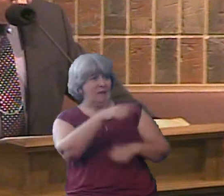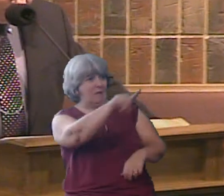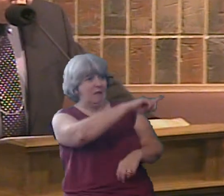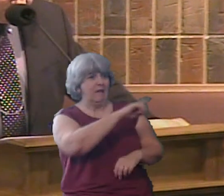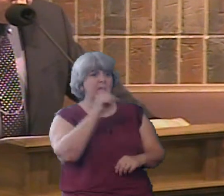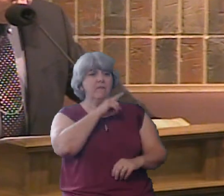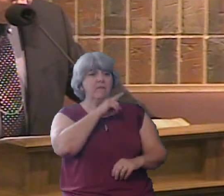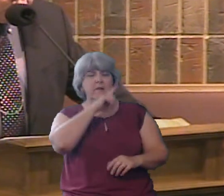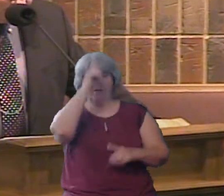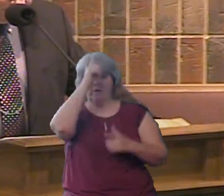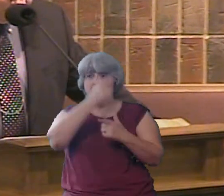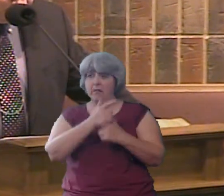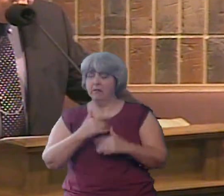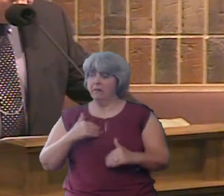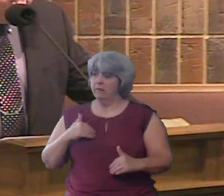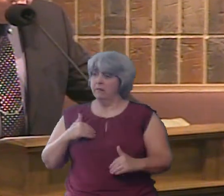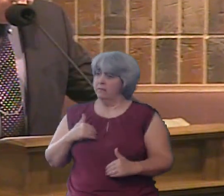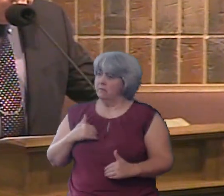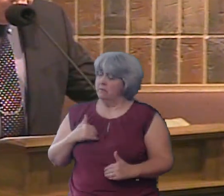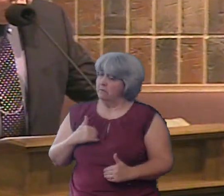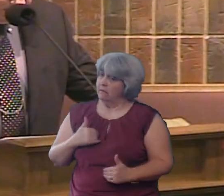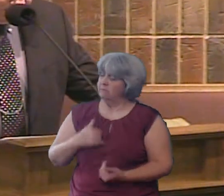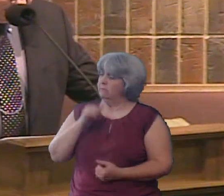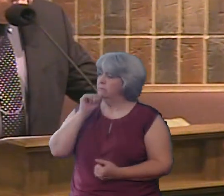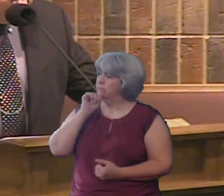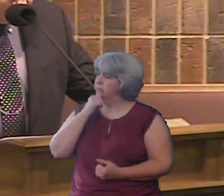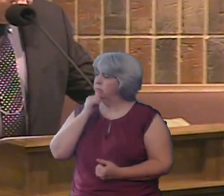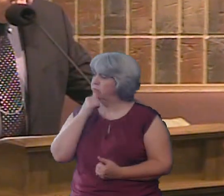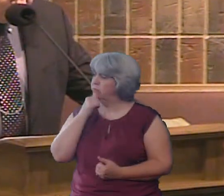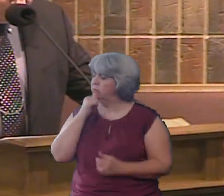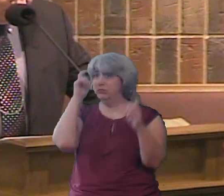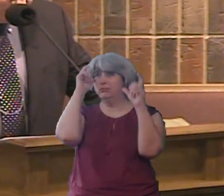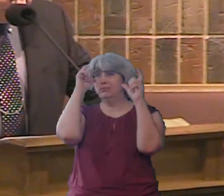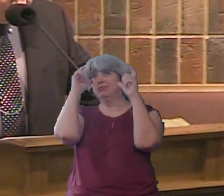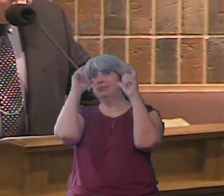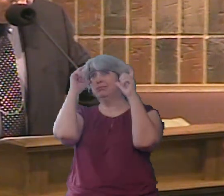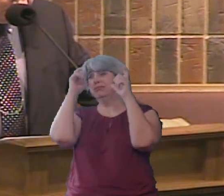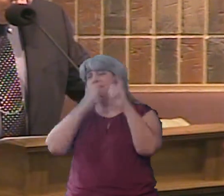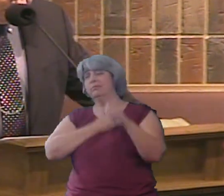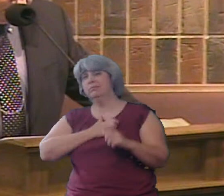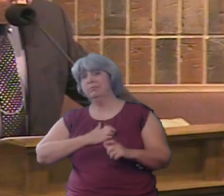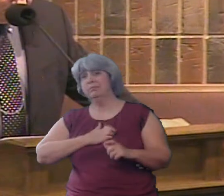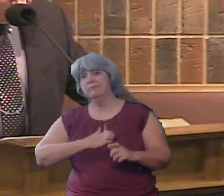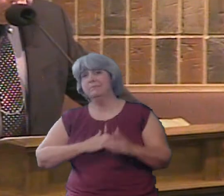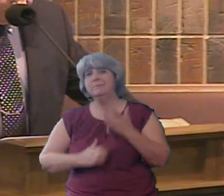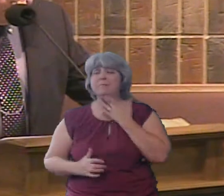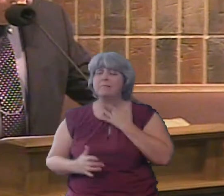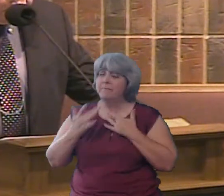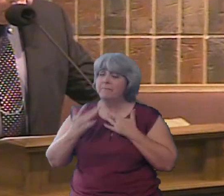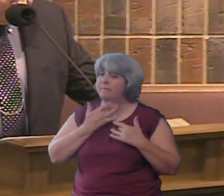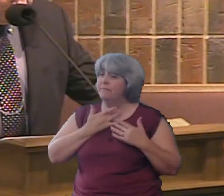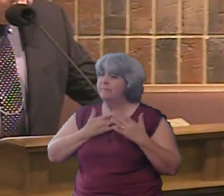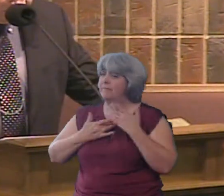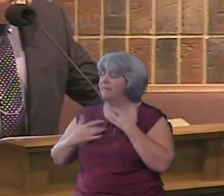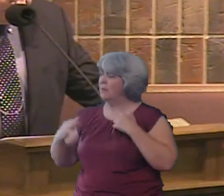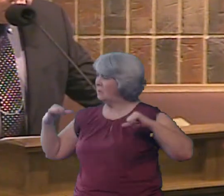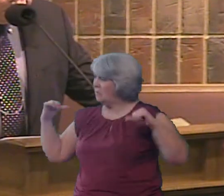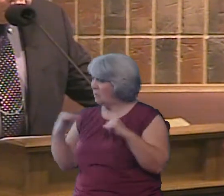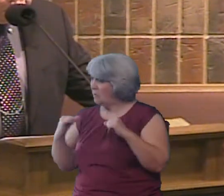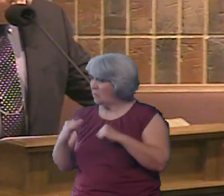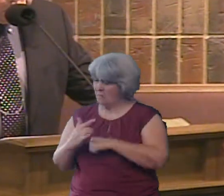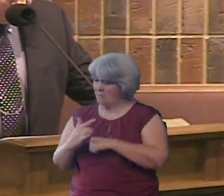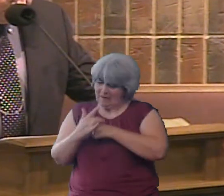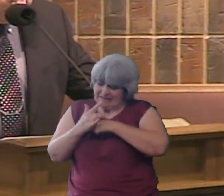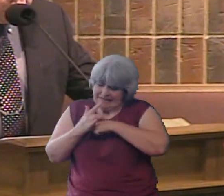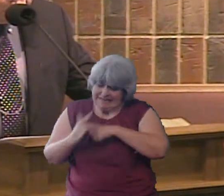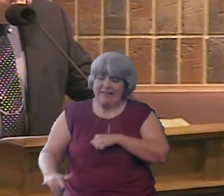in weariness and toil, sleeplessness often, in hunger and thirst and fastings often, in cold and nakedness, besides the